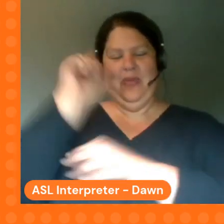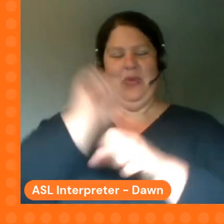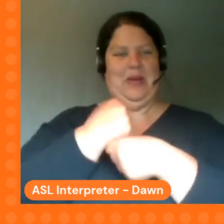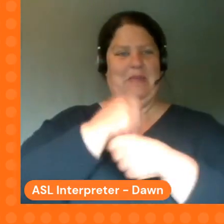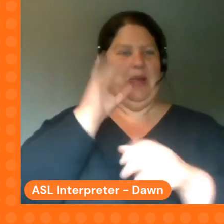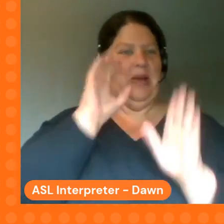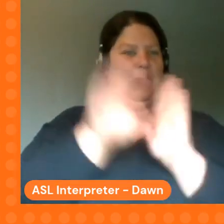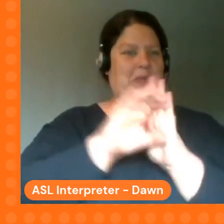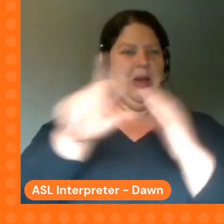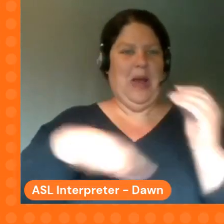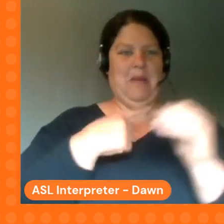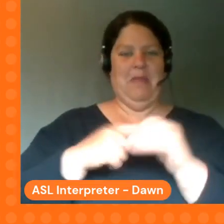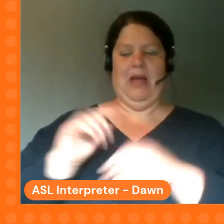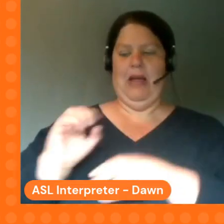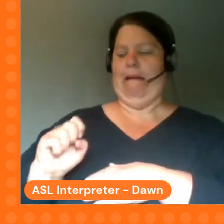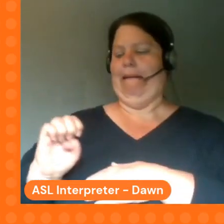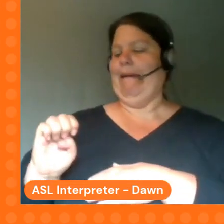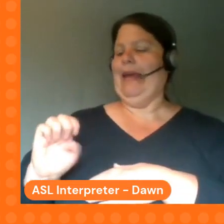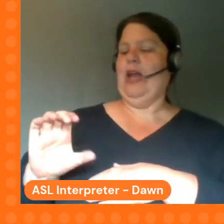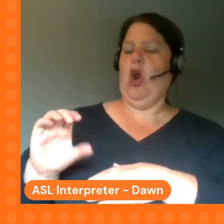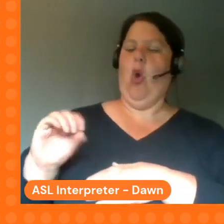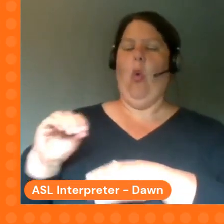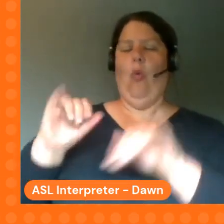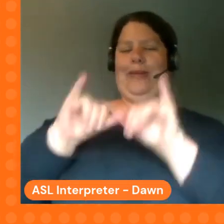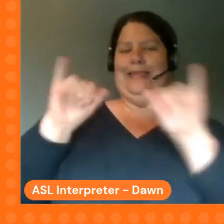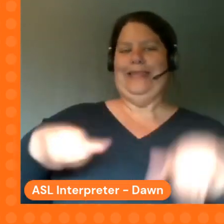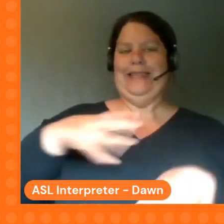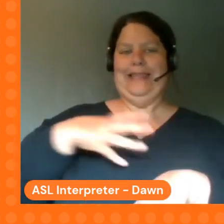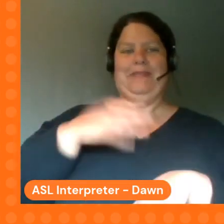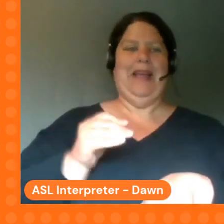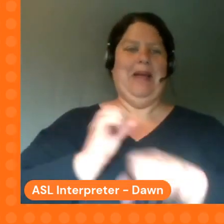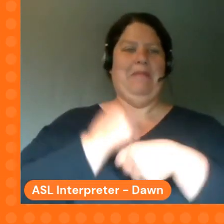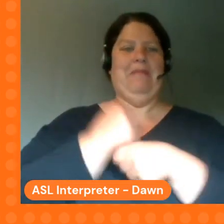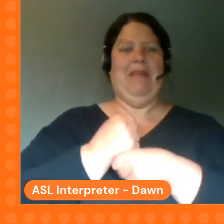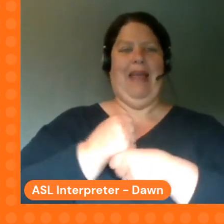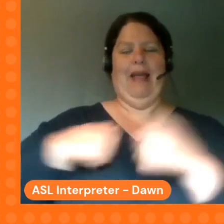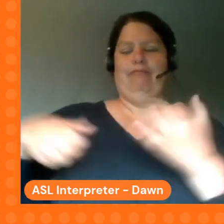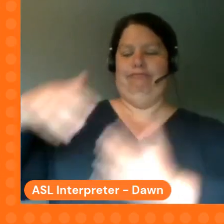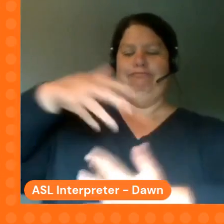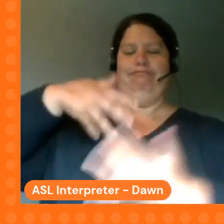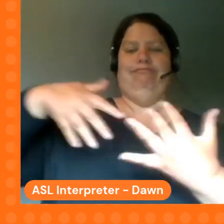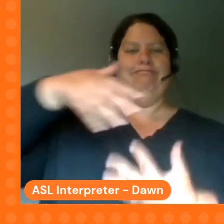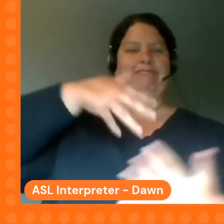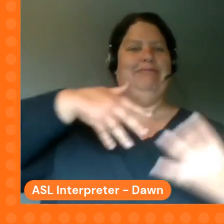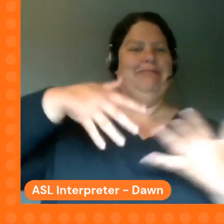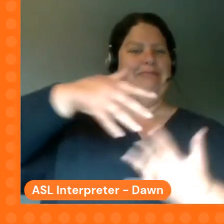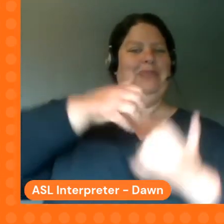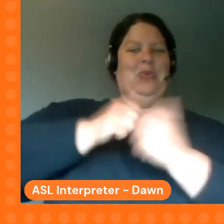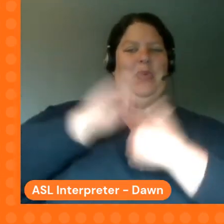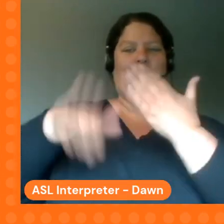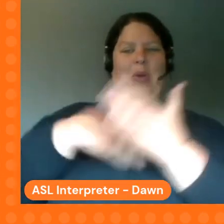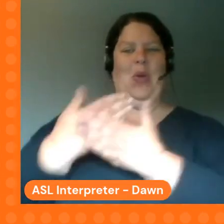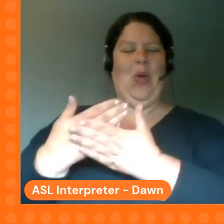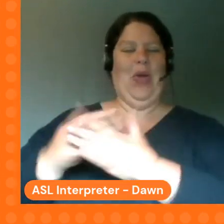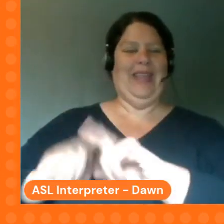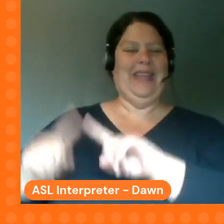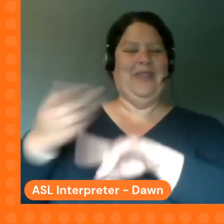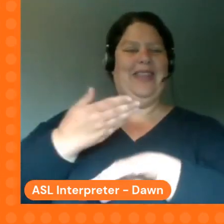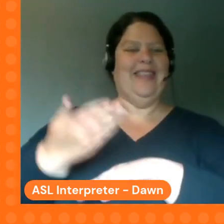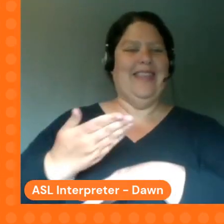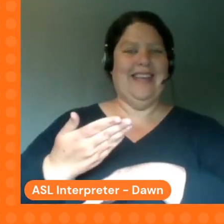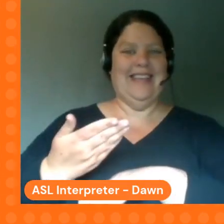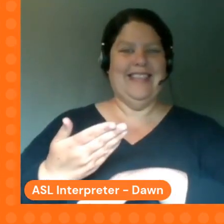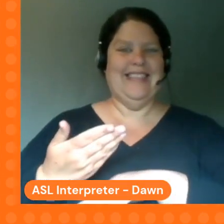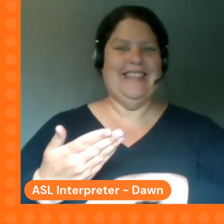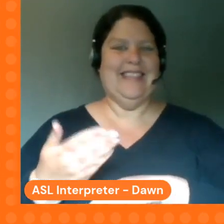ecosystem and then program to make it like interactive between like all the component. So it was like a mix